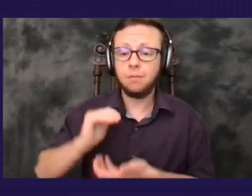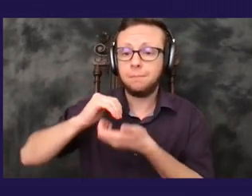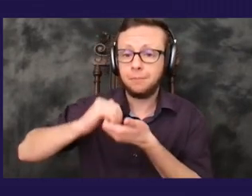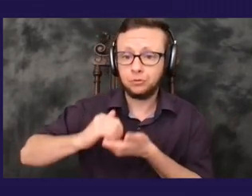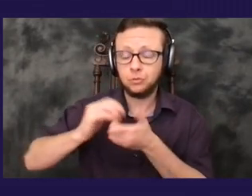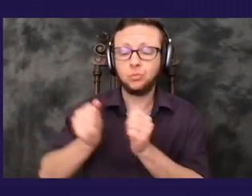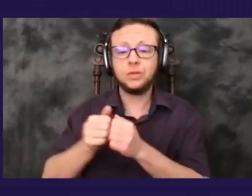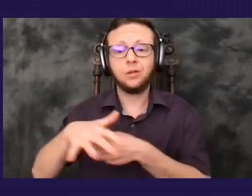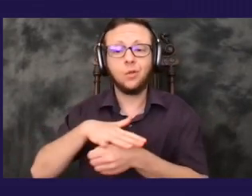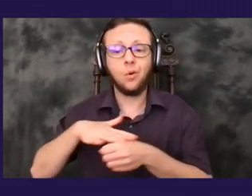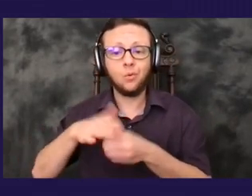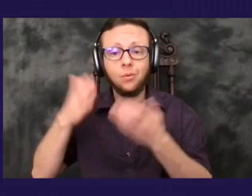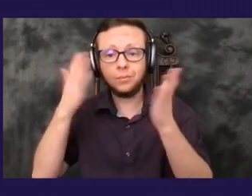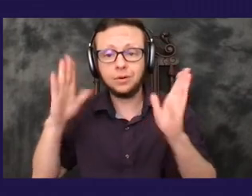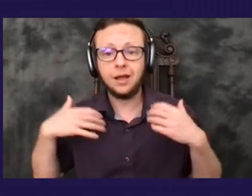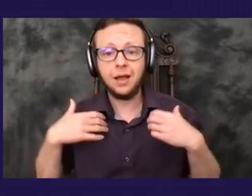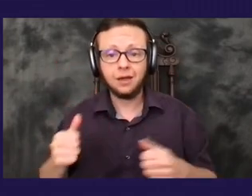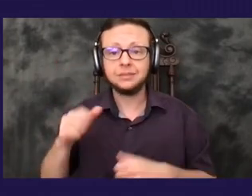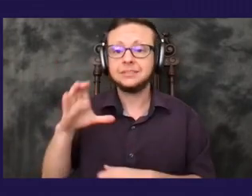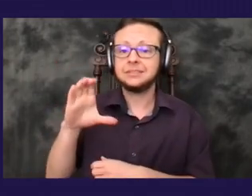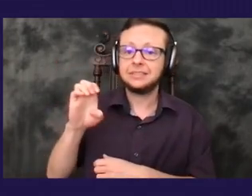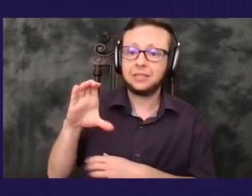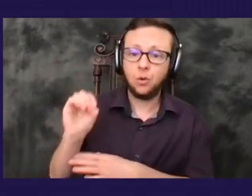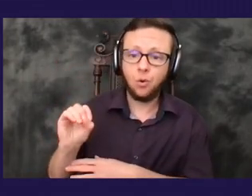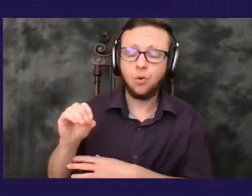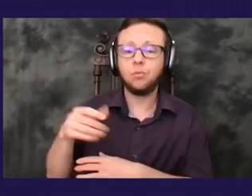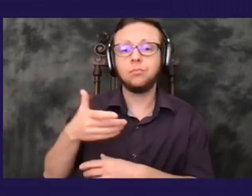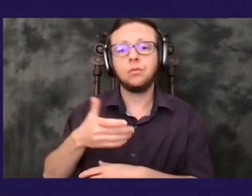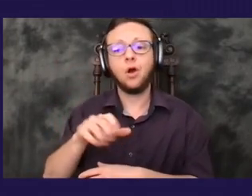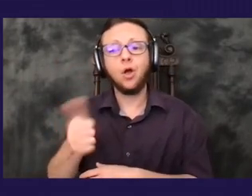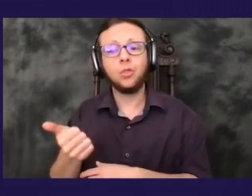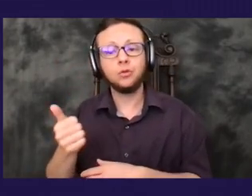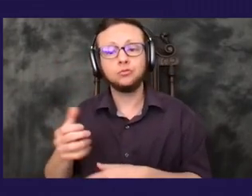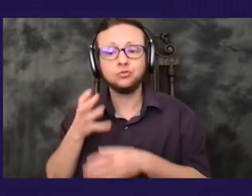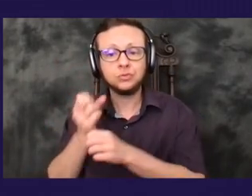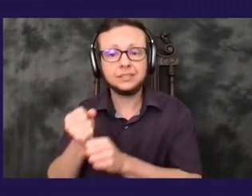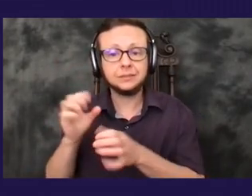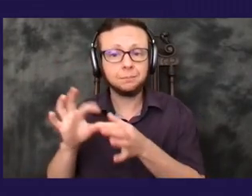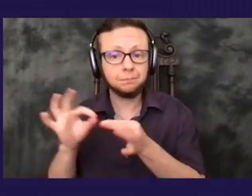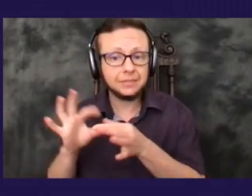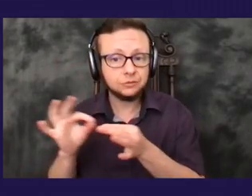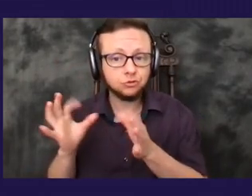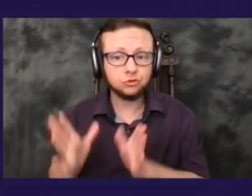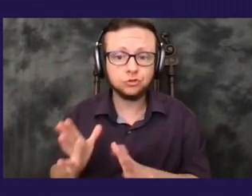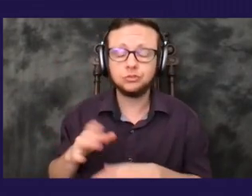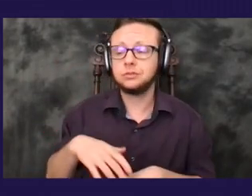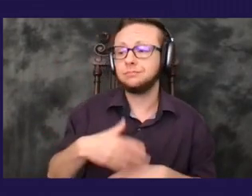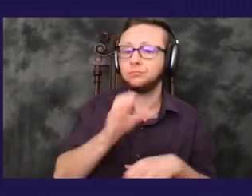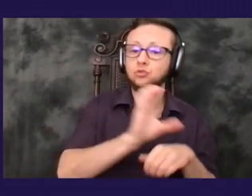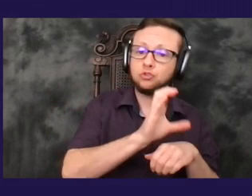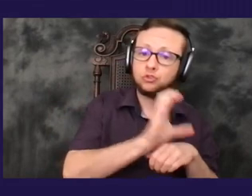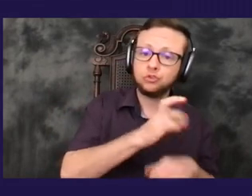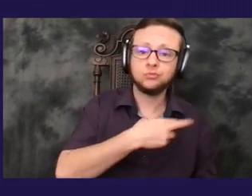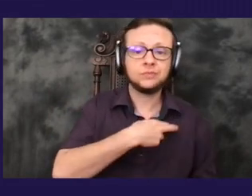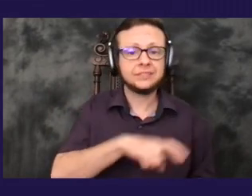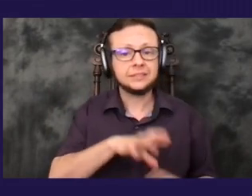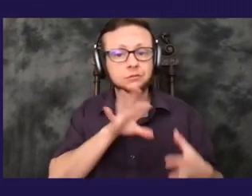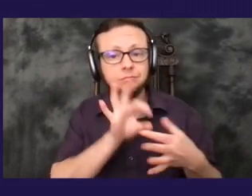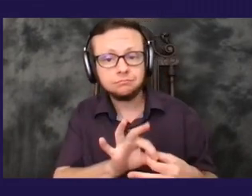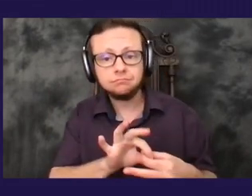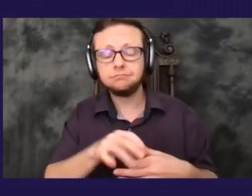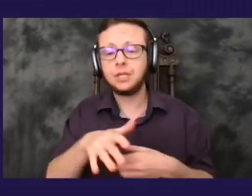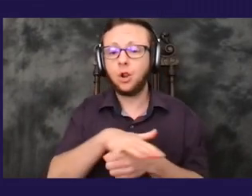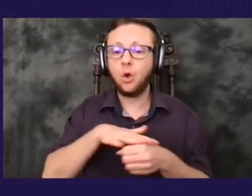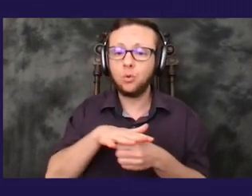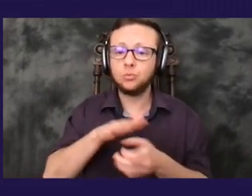health departments, our CBOs, our other trusted messengers, be it, you know, a church or a religious affiliation or a local school